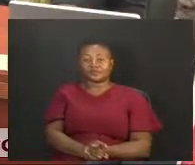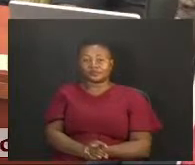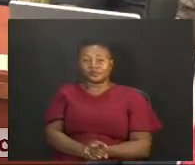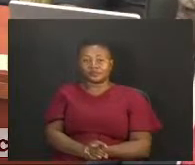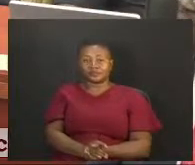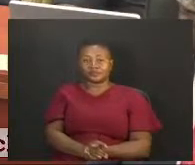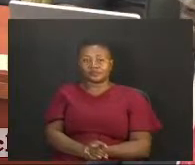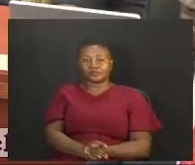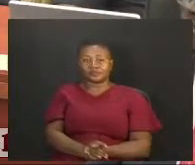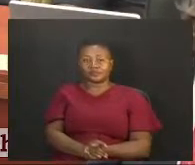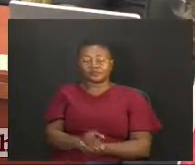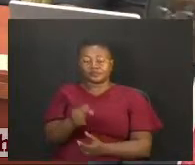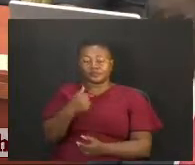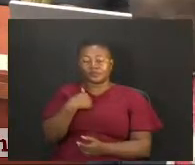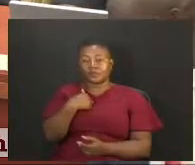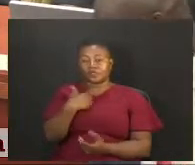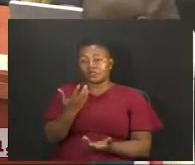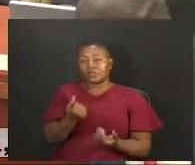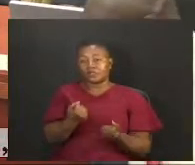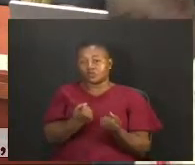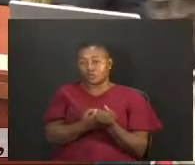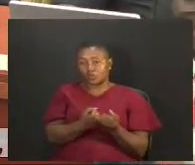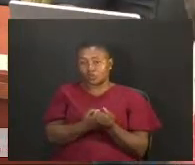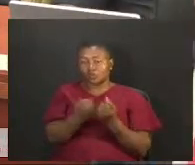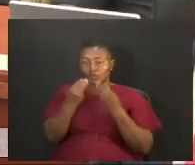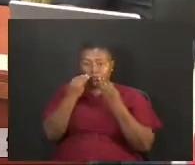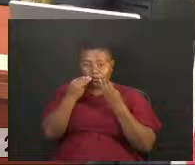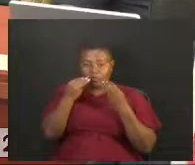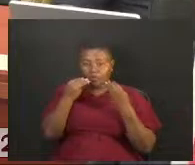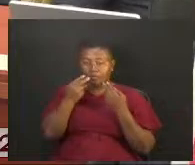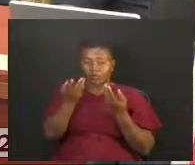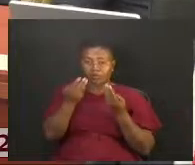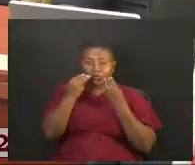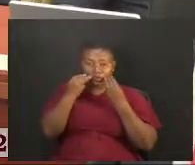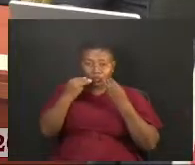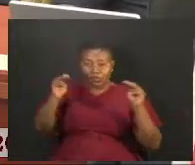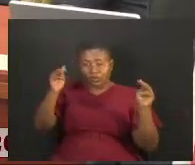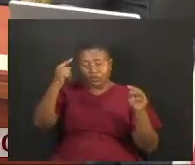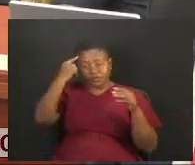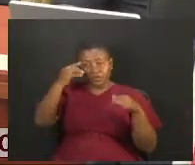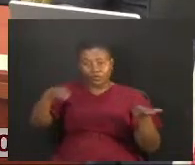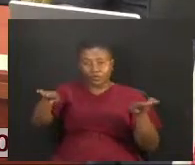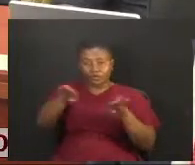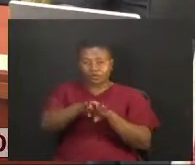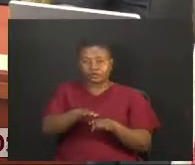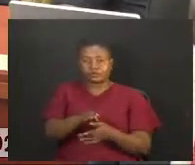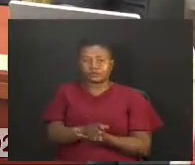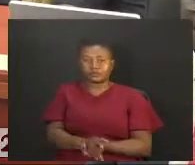note, I second the motion for adjournment.